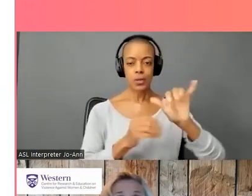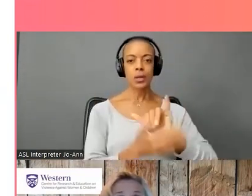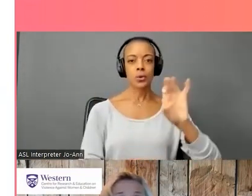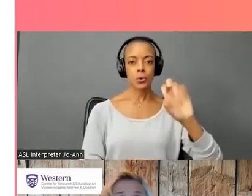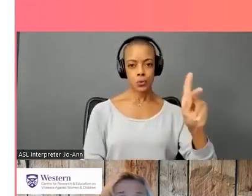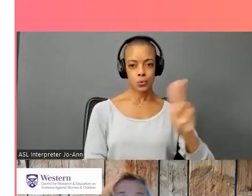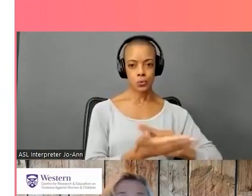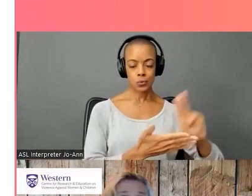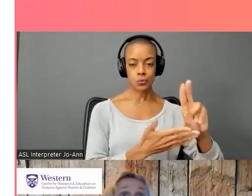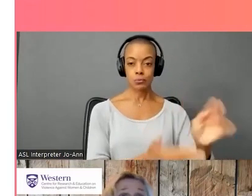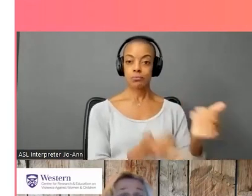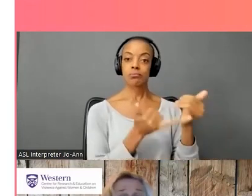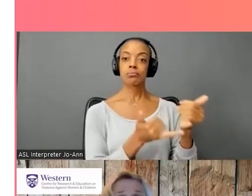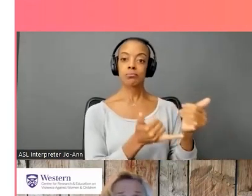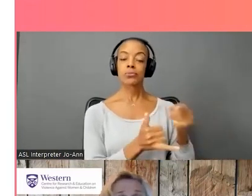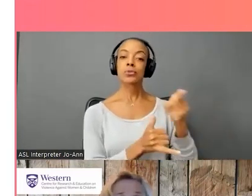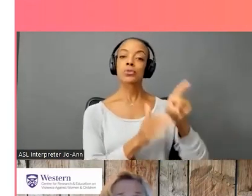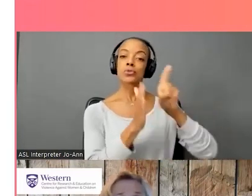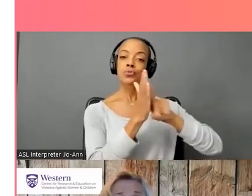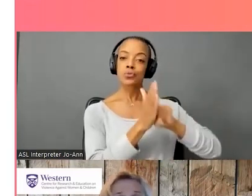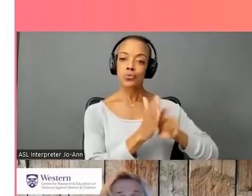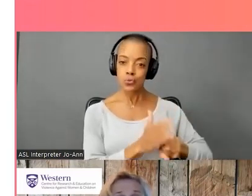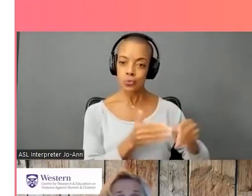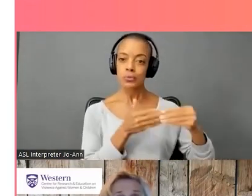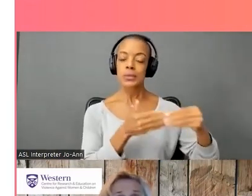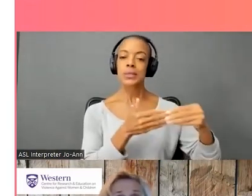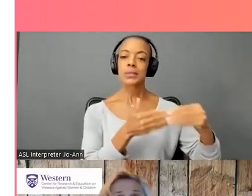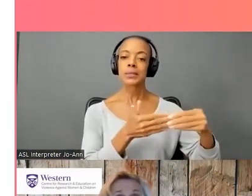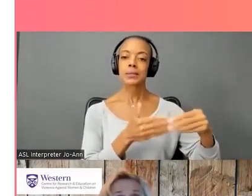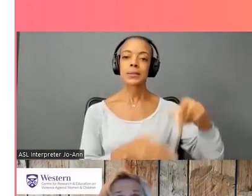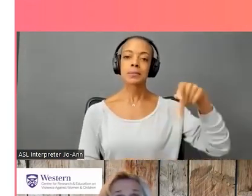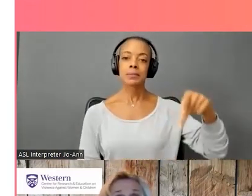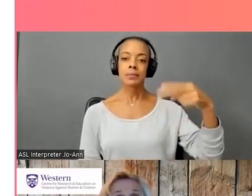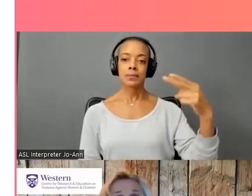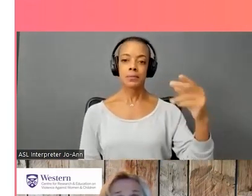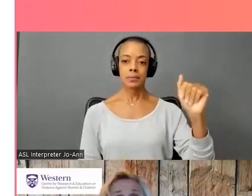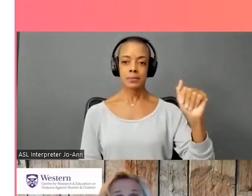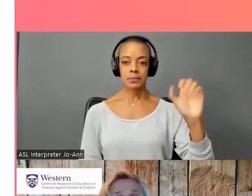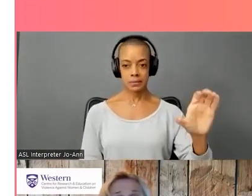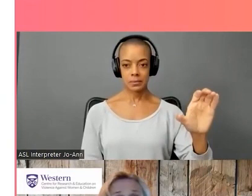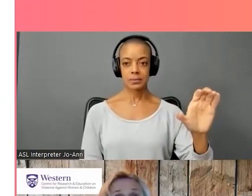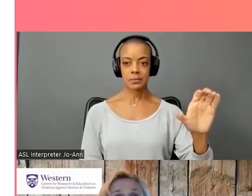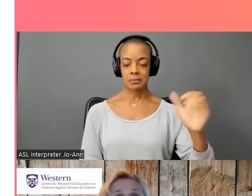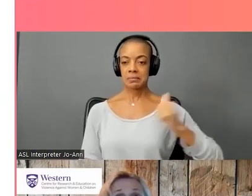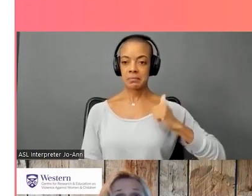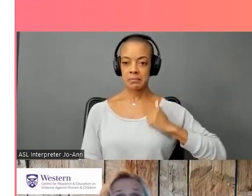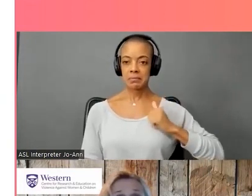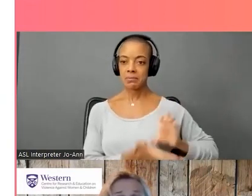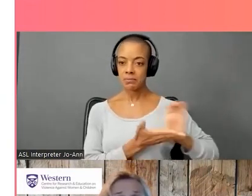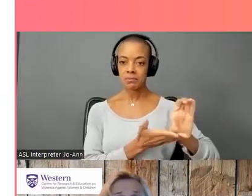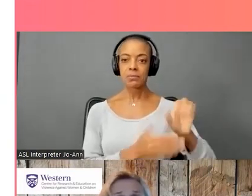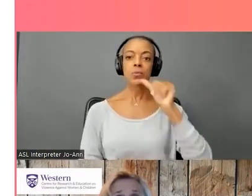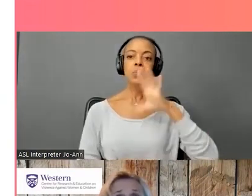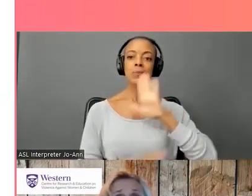Currently, she is a research lead for the Public Health Agency of Canada funded Women at